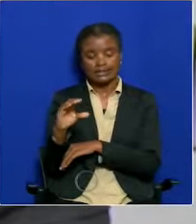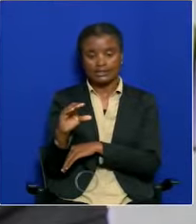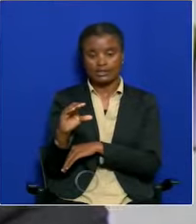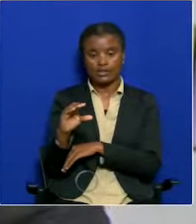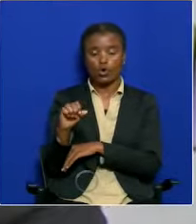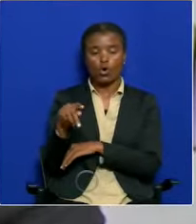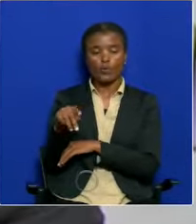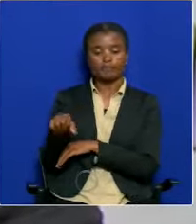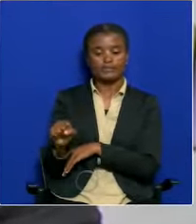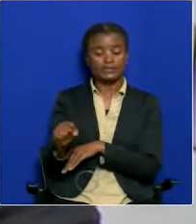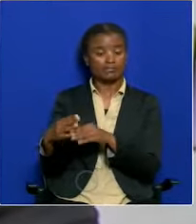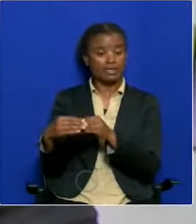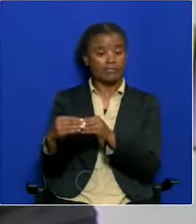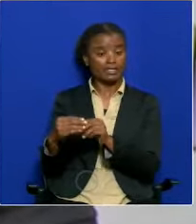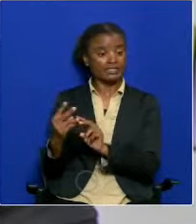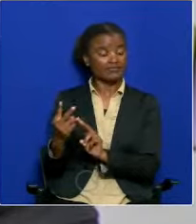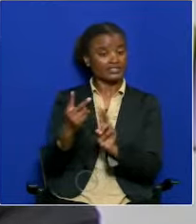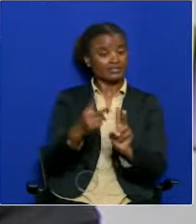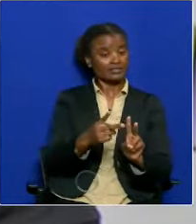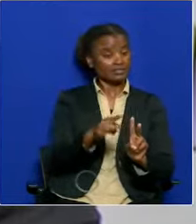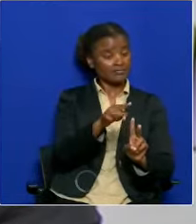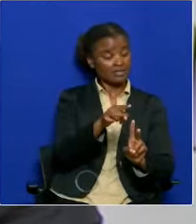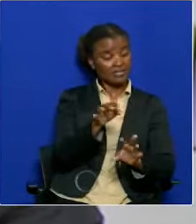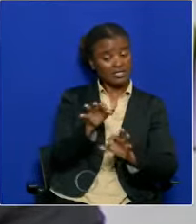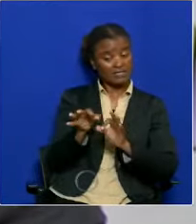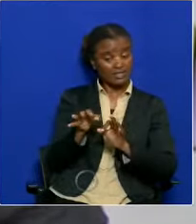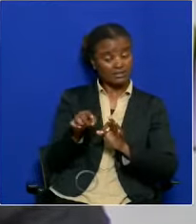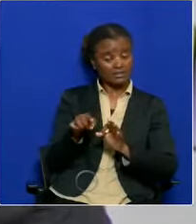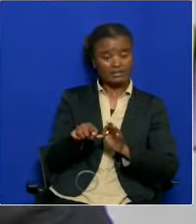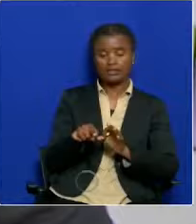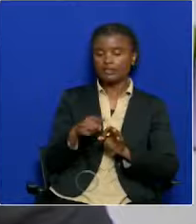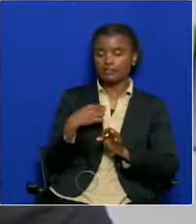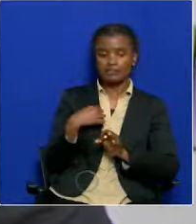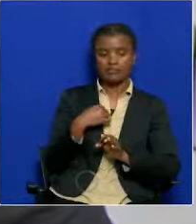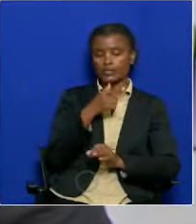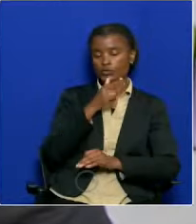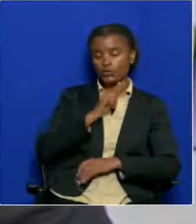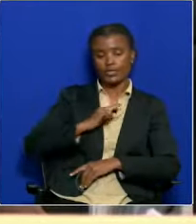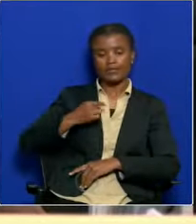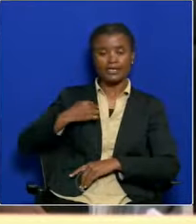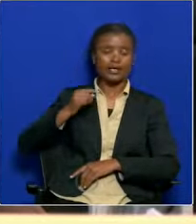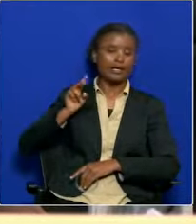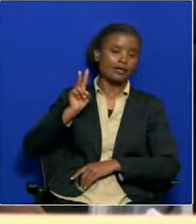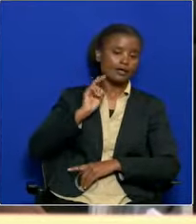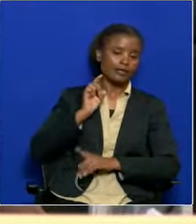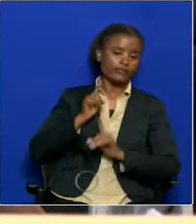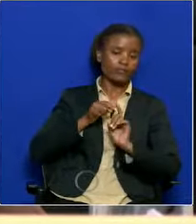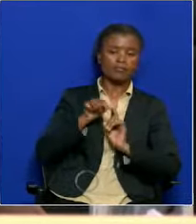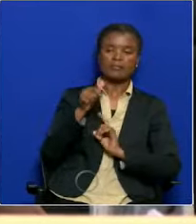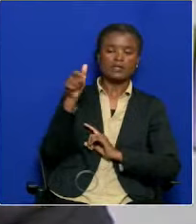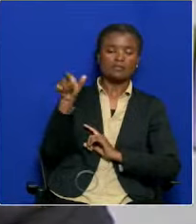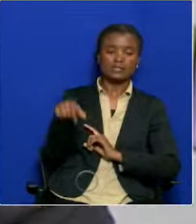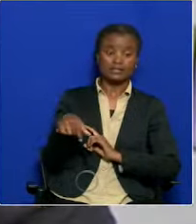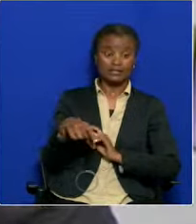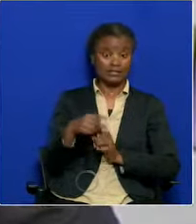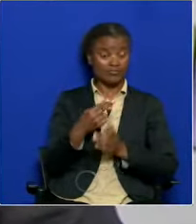Funny enough, he never told me I had it from somebody. So on both occasions, this issue never came